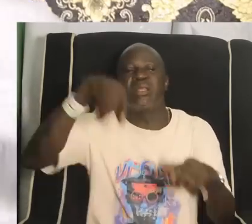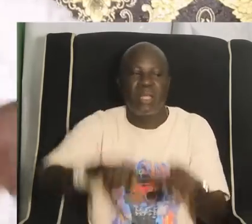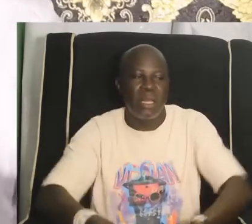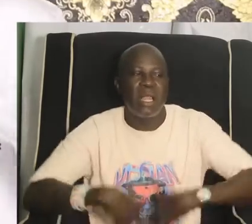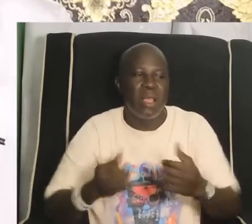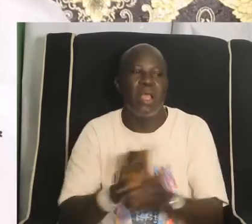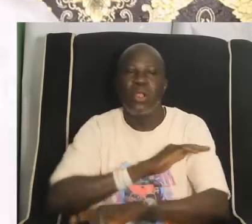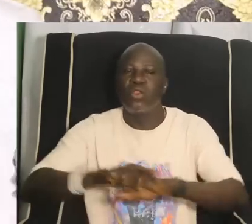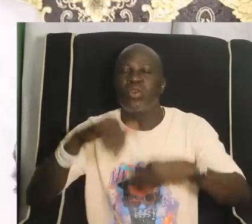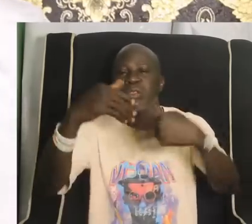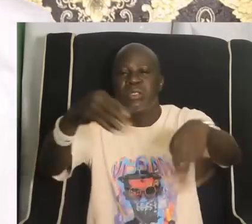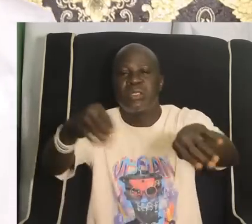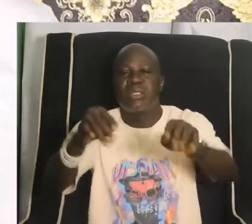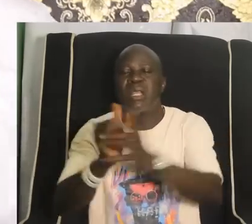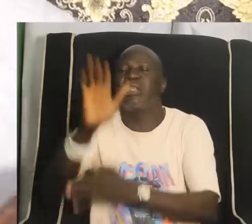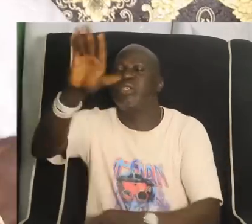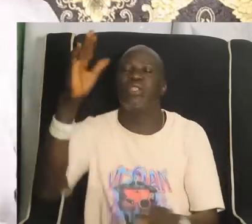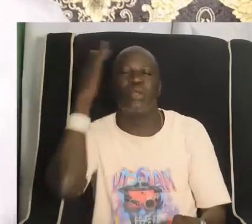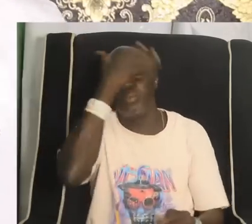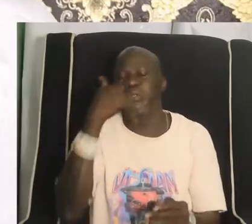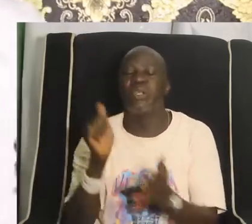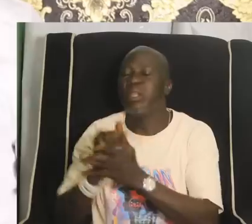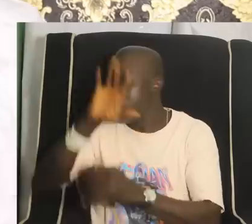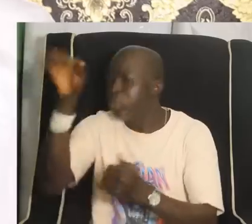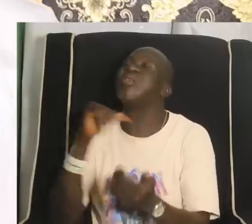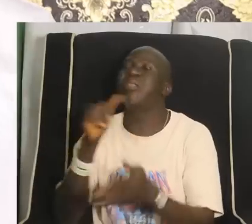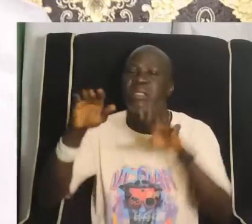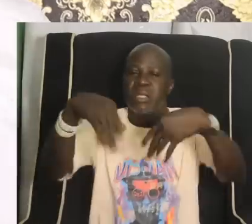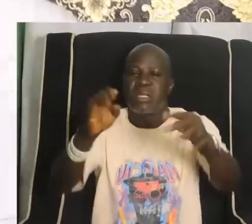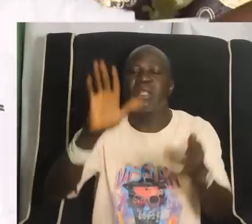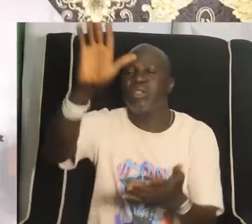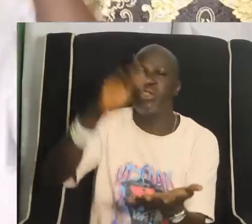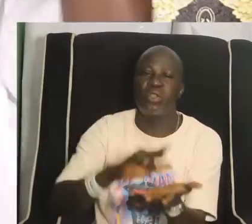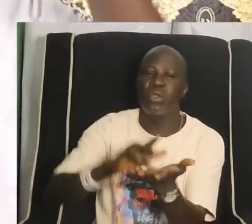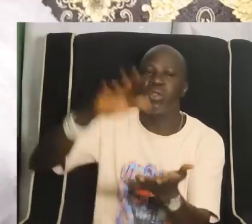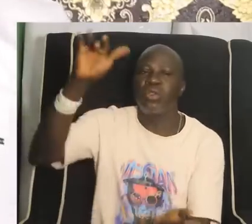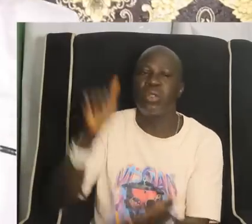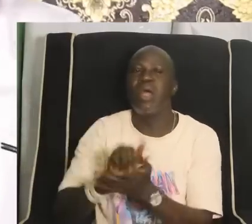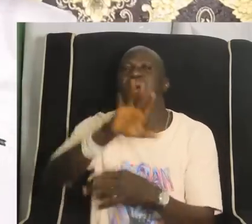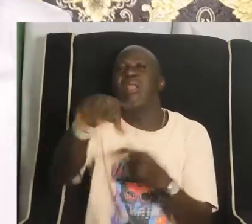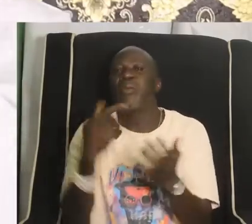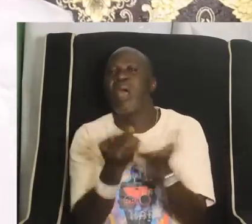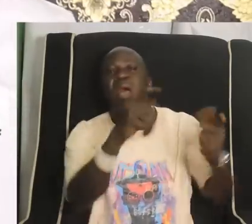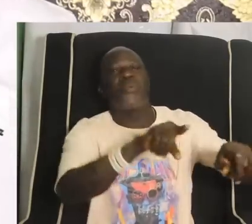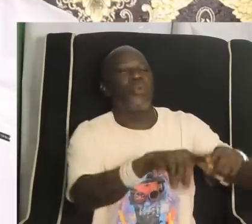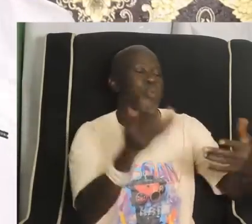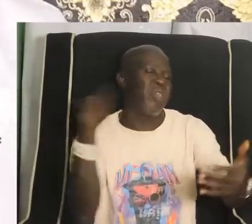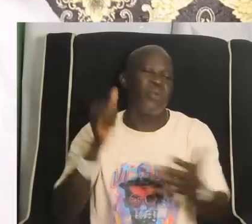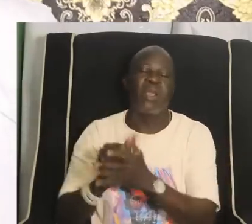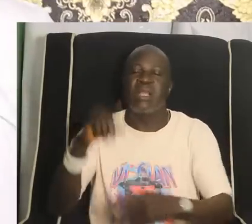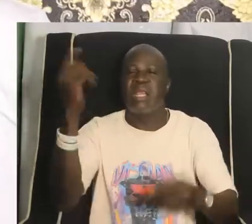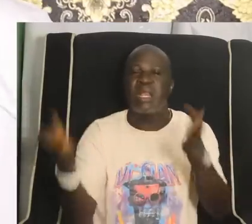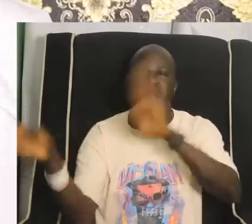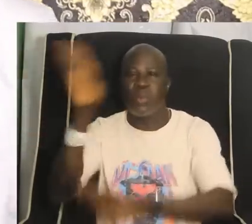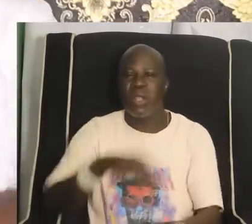life. Don't sell your beauty. For you not to sell your glory. You want to sell it. That has happened to before.